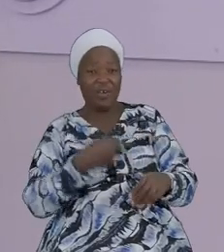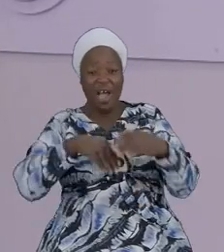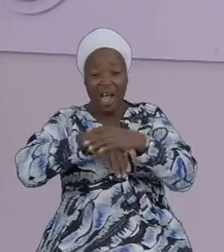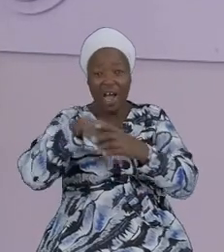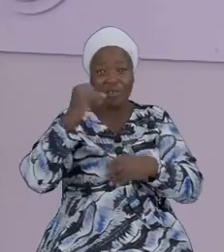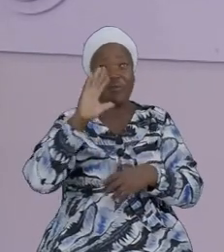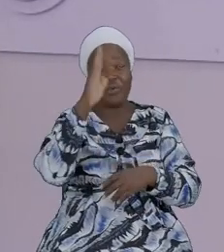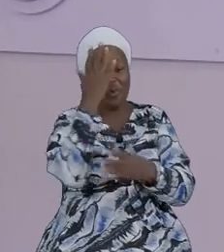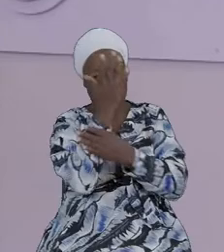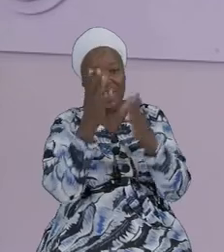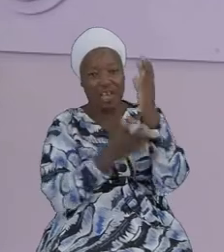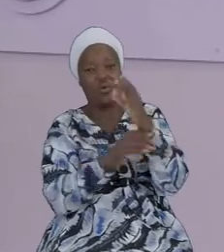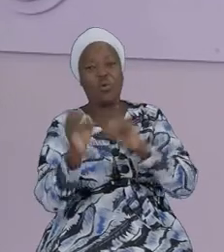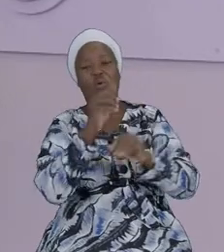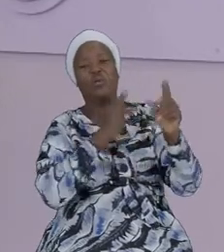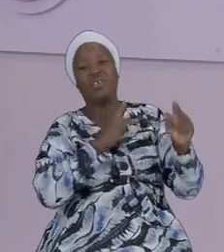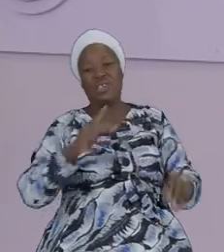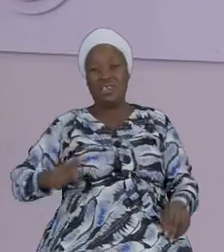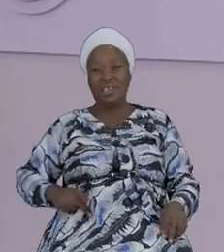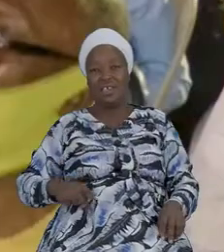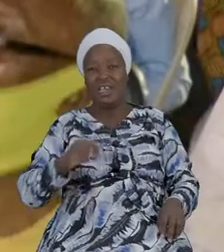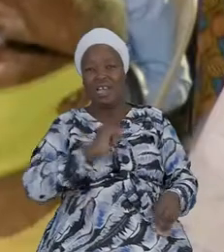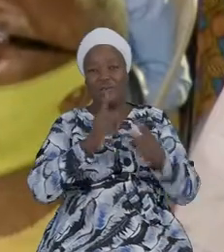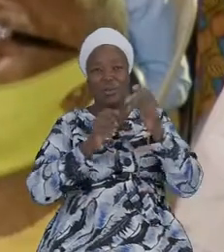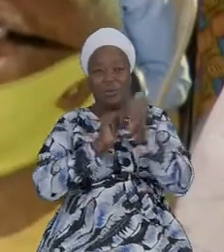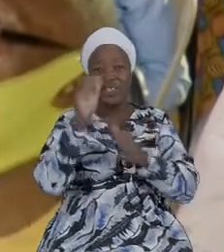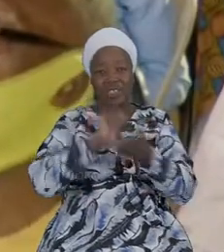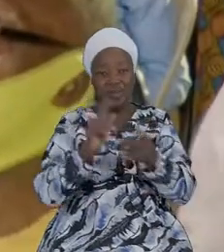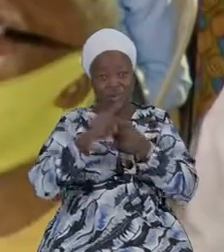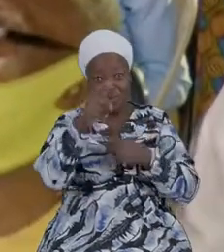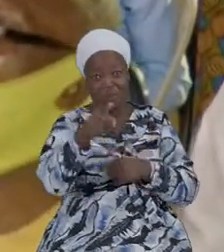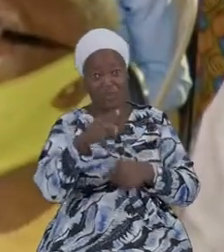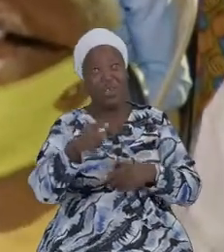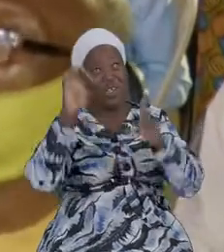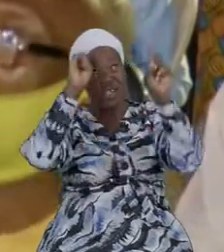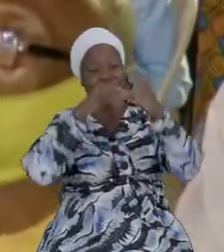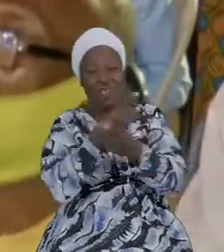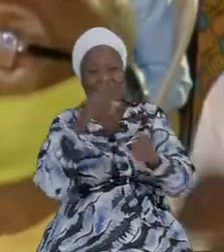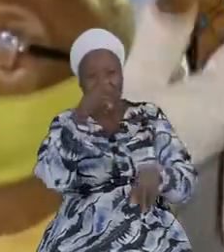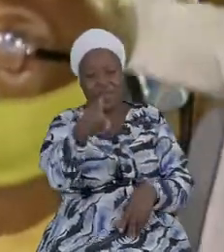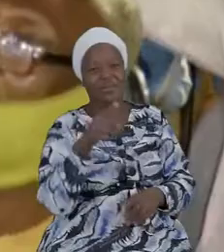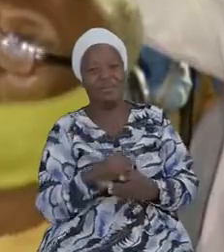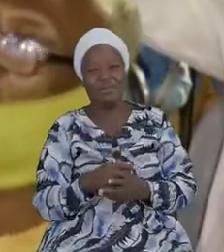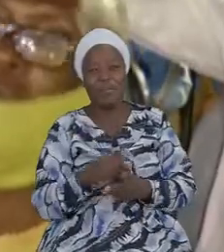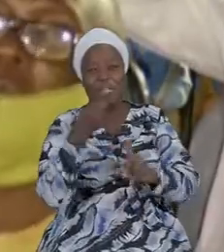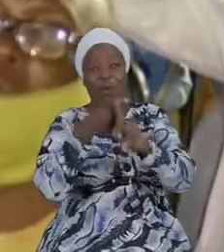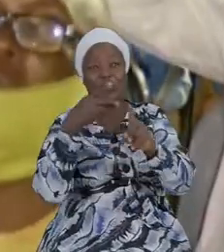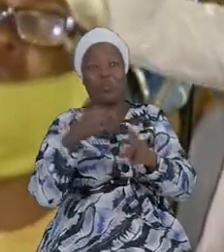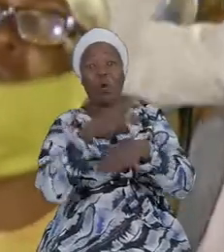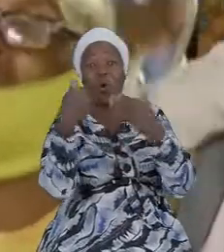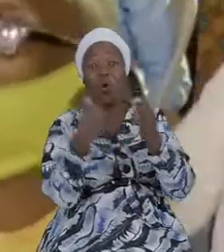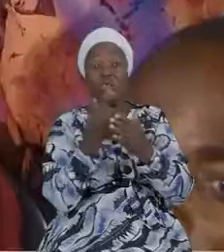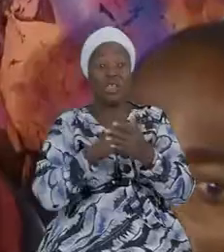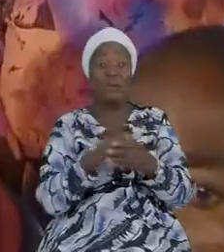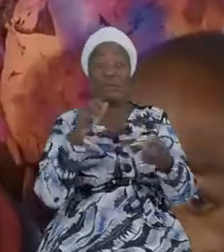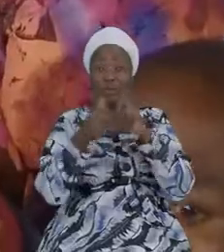your hand, O King. I want to pass that across to you. He will deliver you. From their spell,